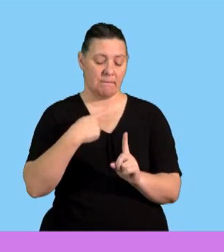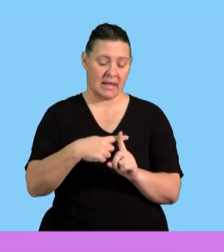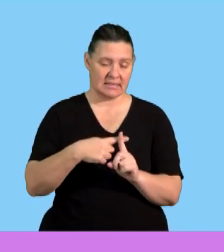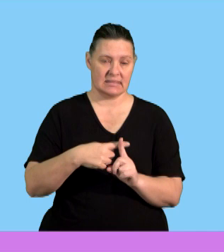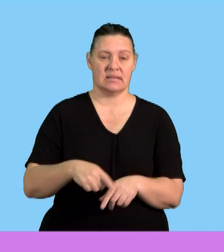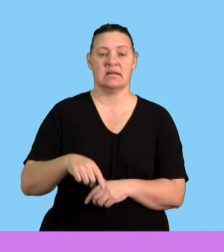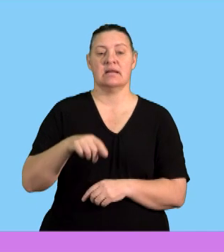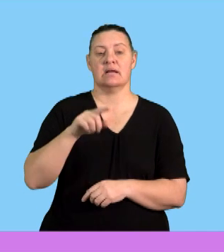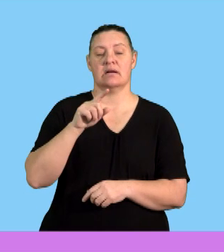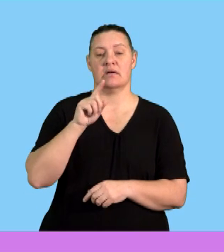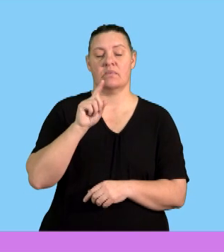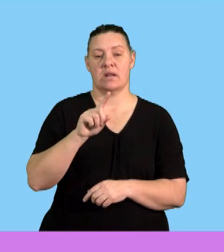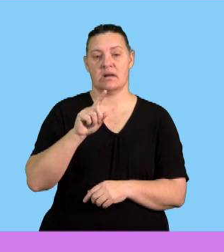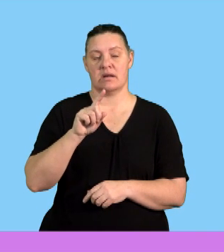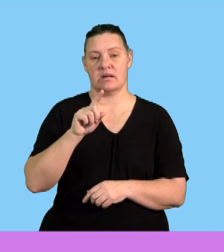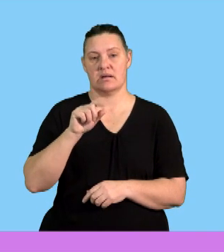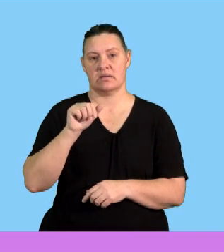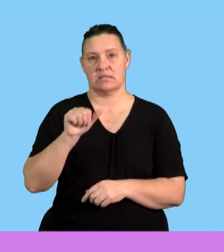61,560 plus the